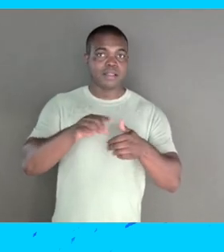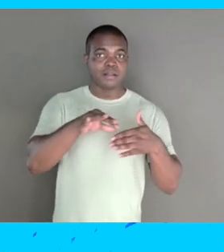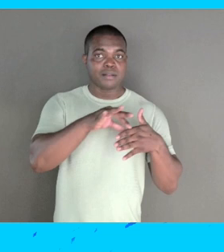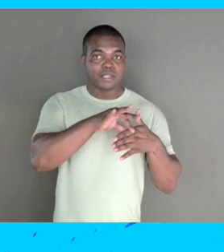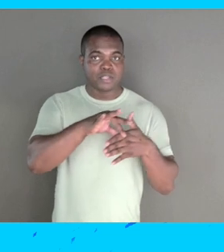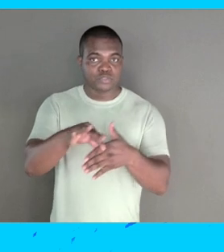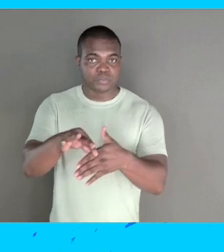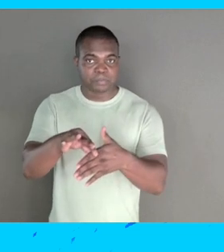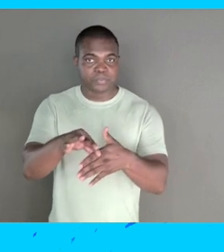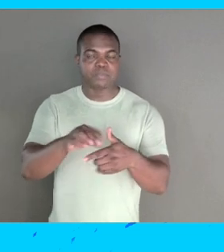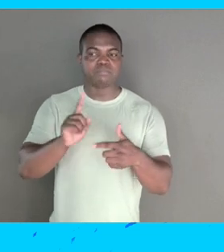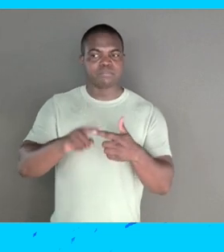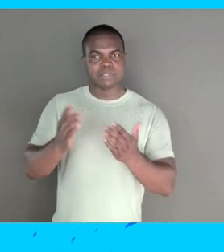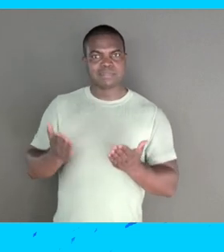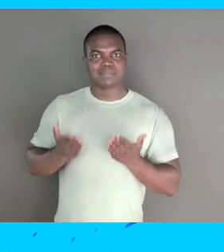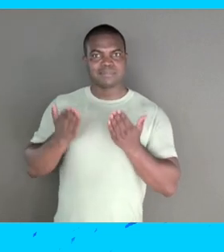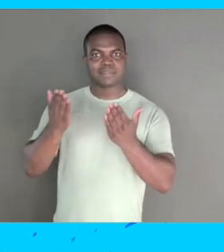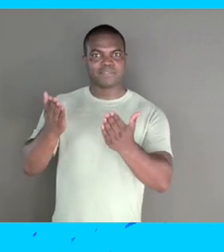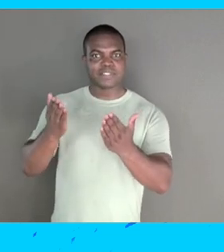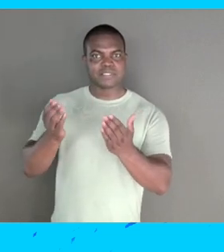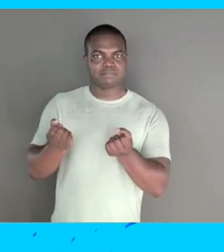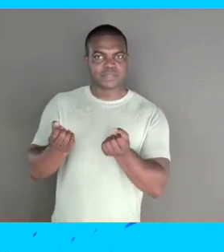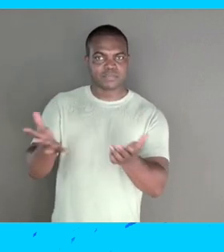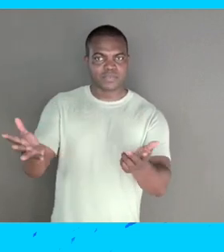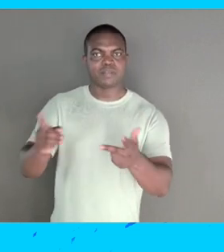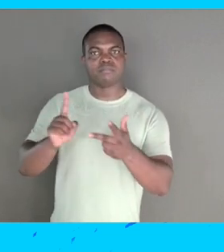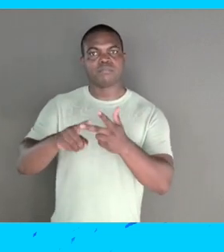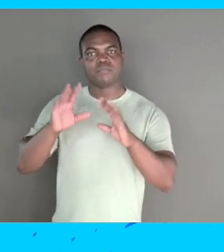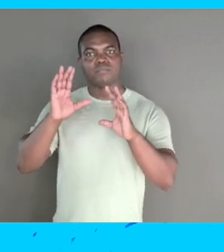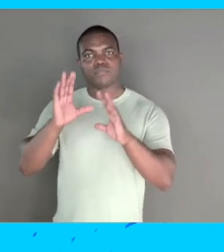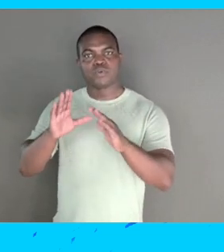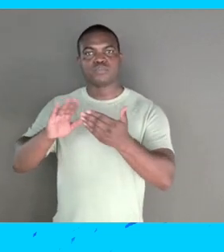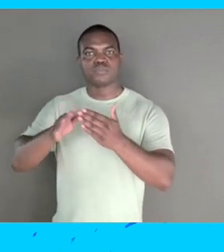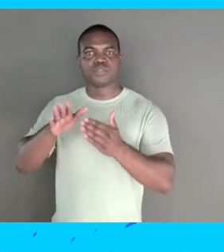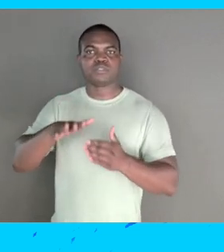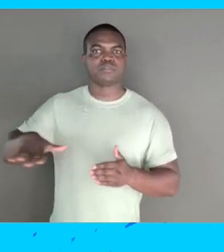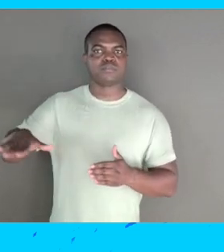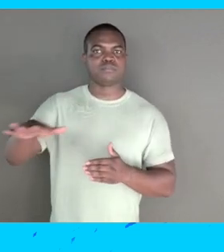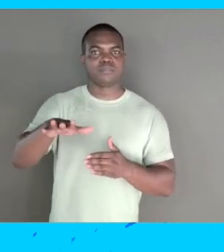social entrepreneurship. Actually, this was my third. I was